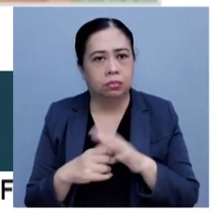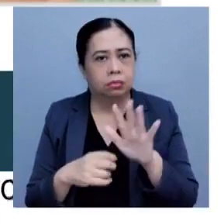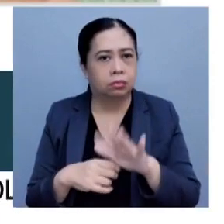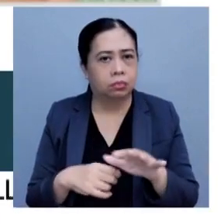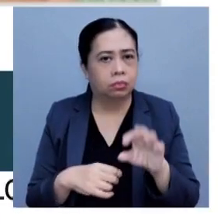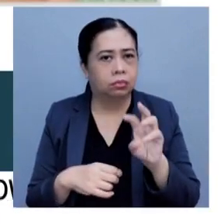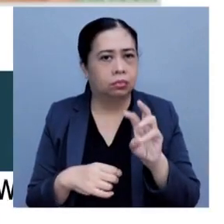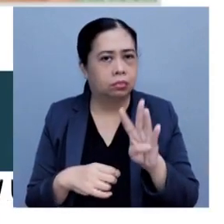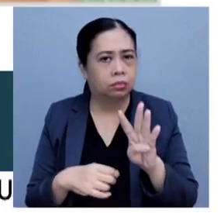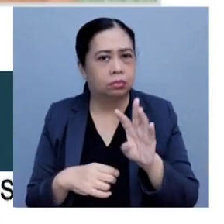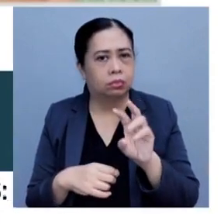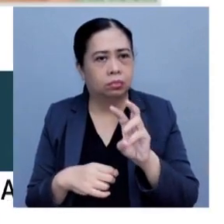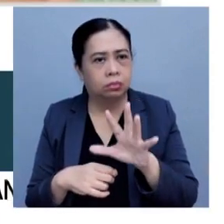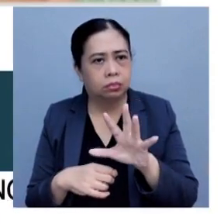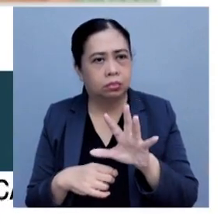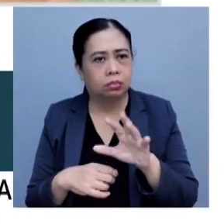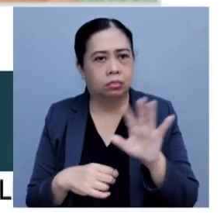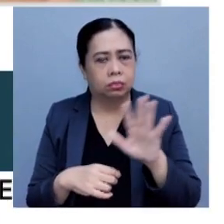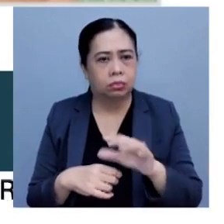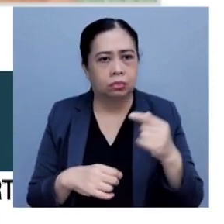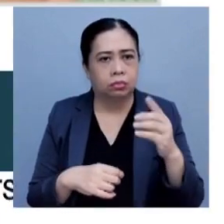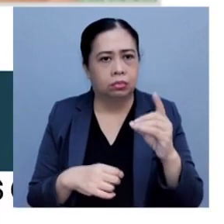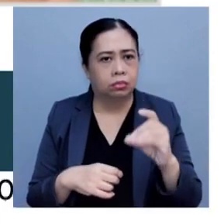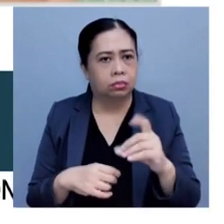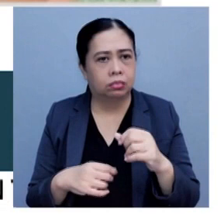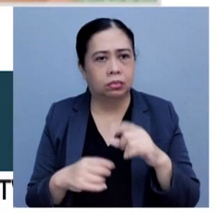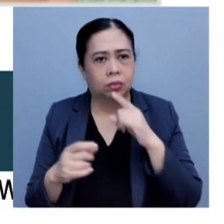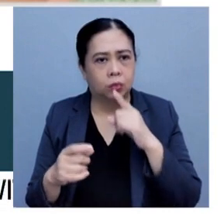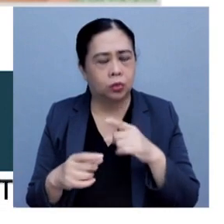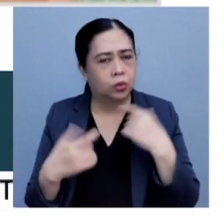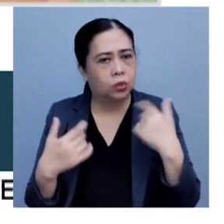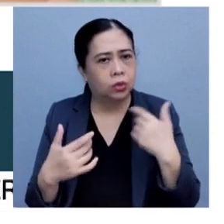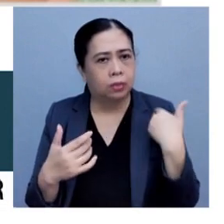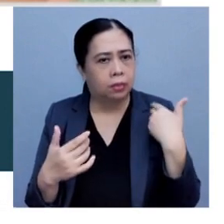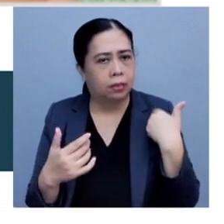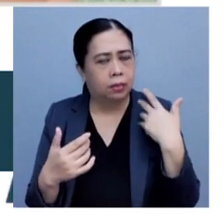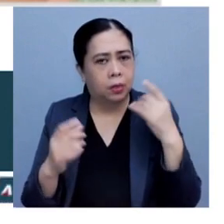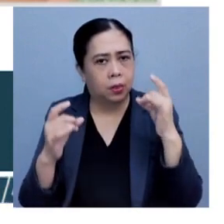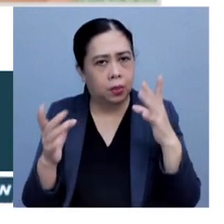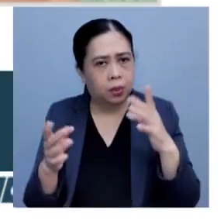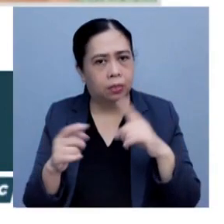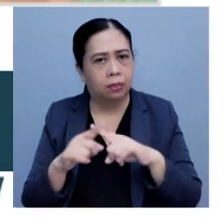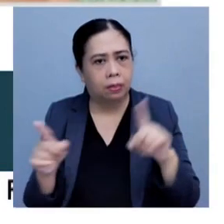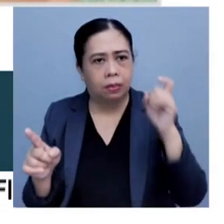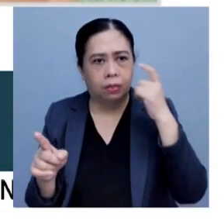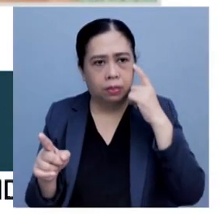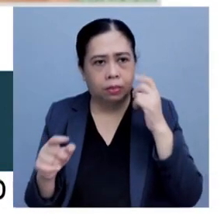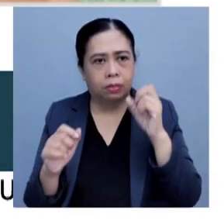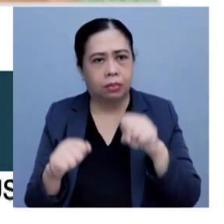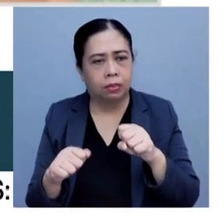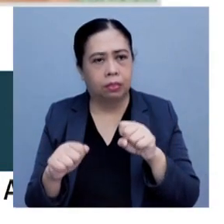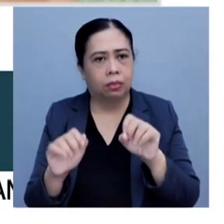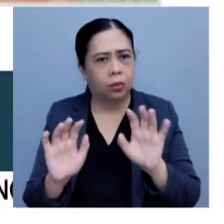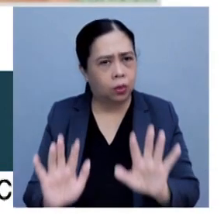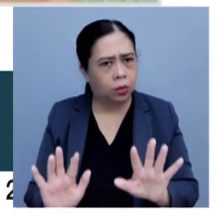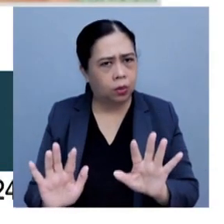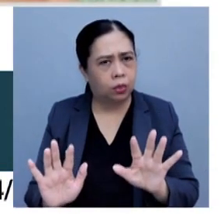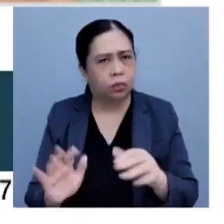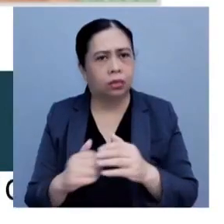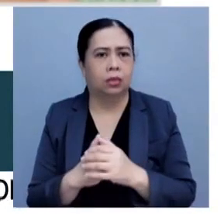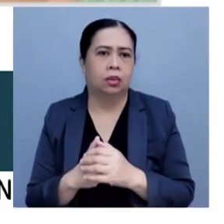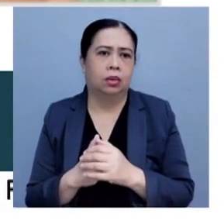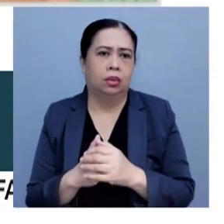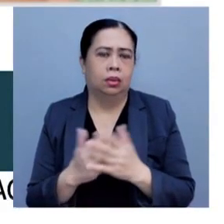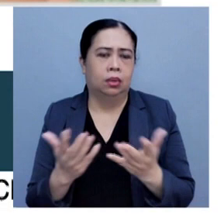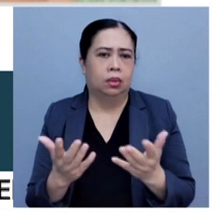64-65% of GDP. Hindi nakakabahala, pero you want to pause and say, because the rule of thumb is